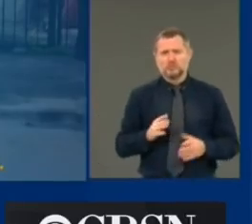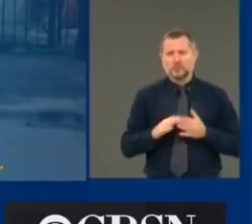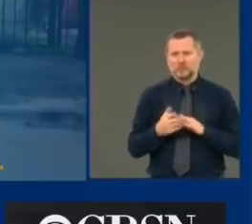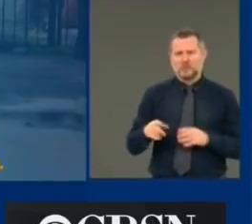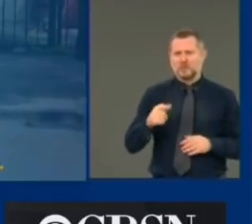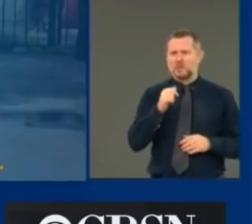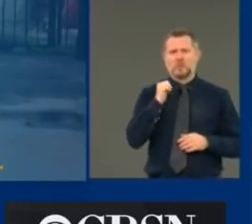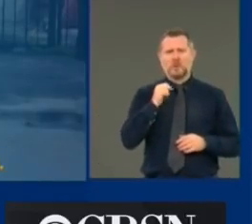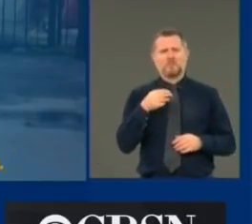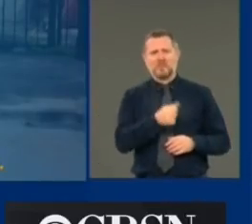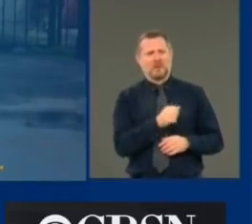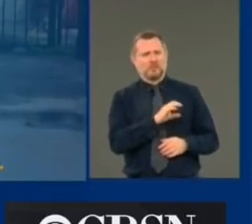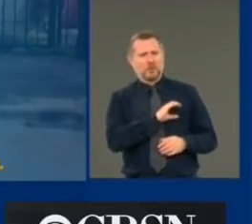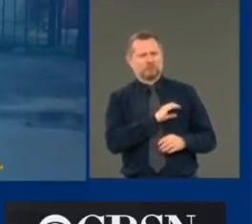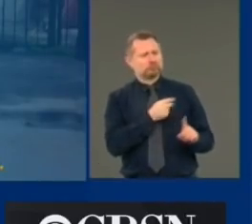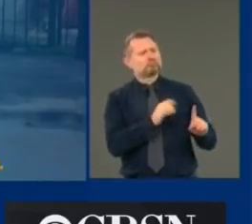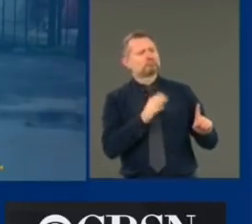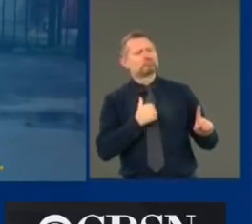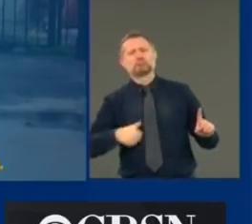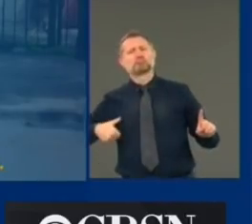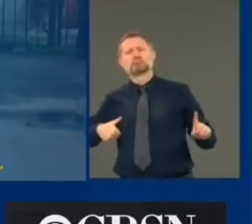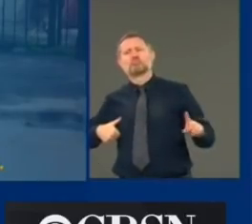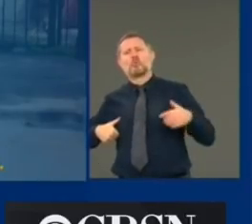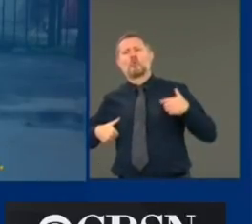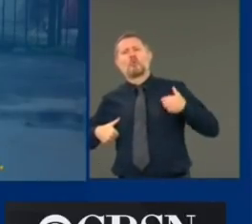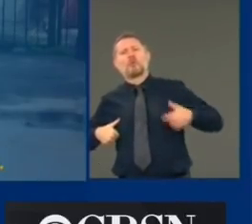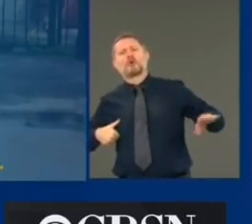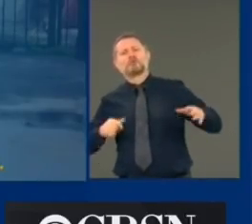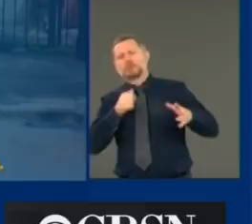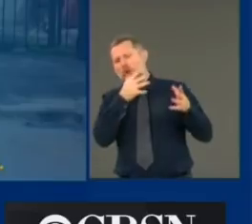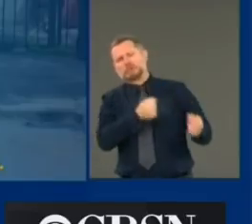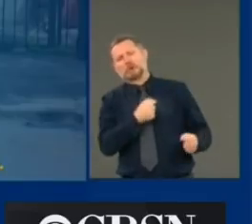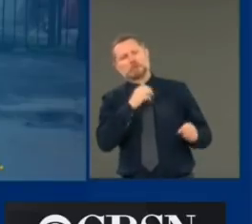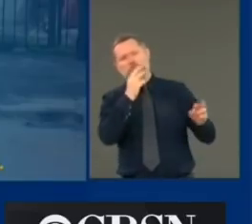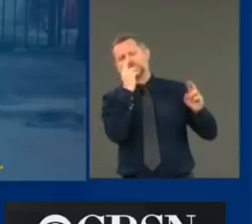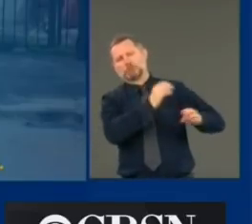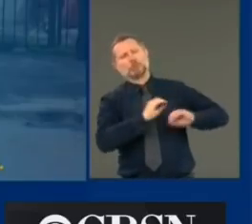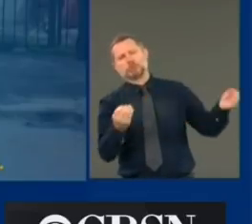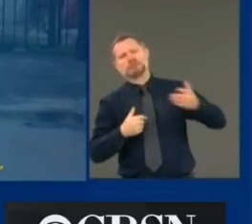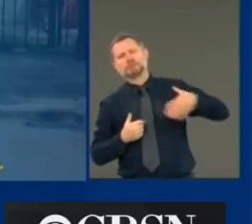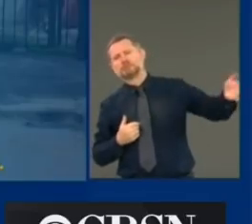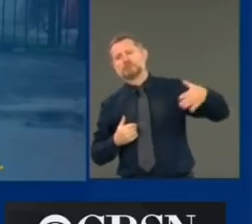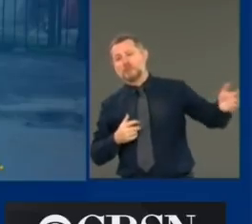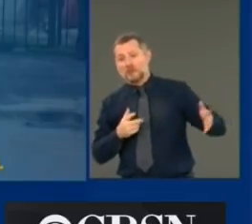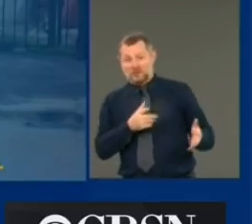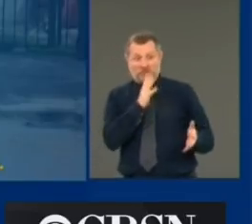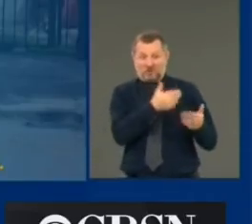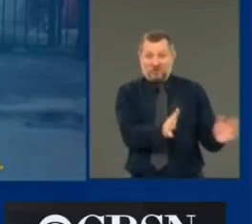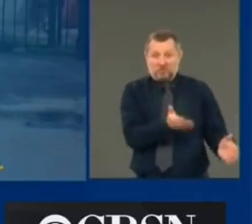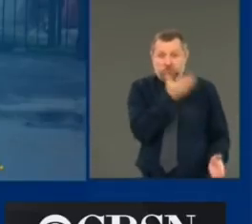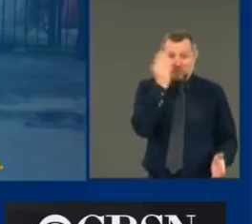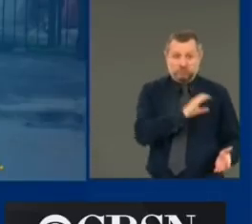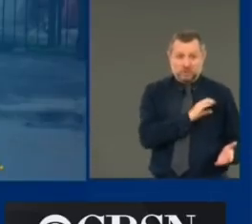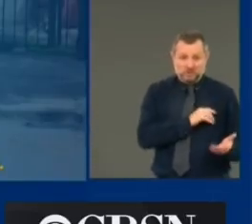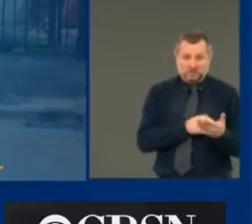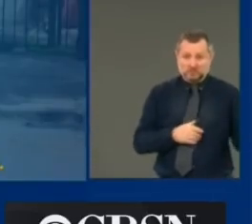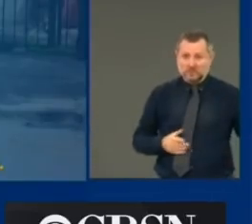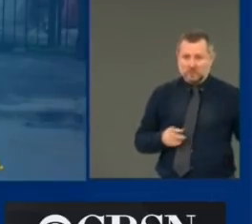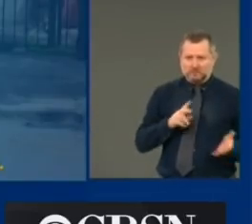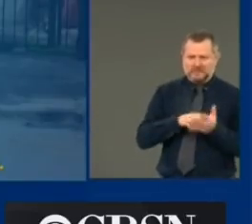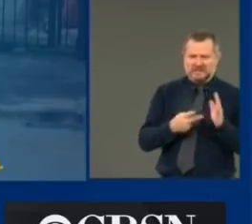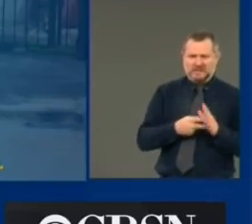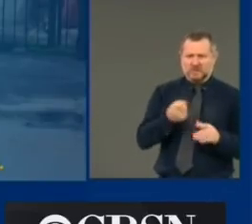police force that they don't want. And if they don't want that police force, it's not going to